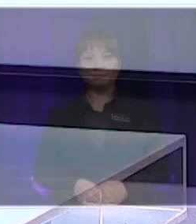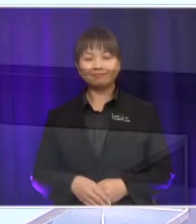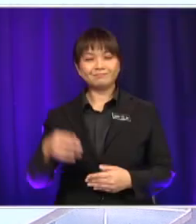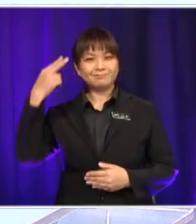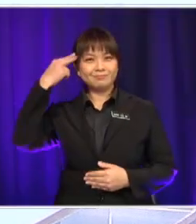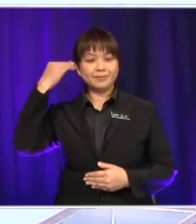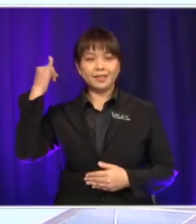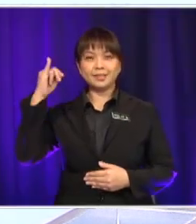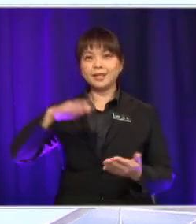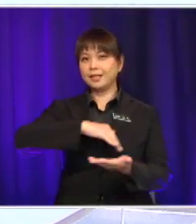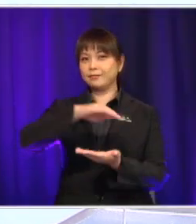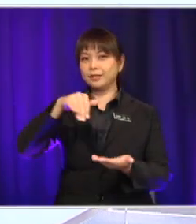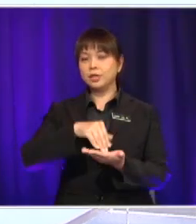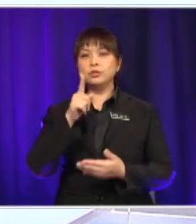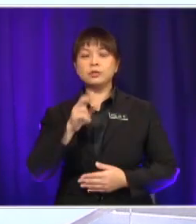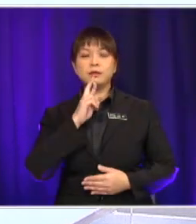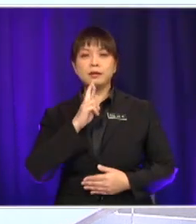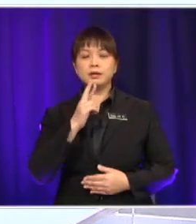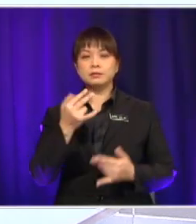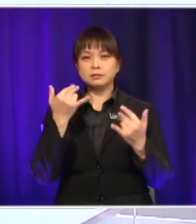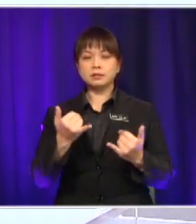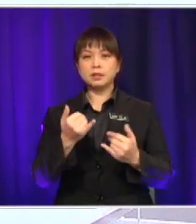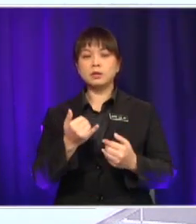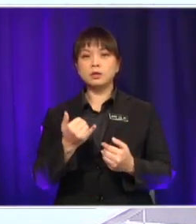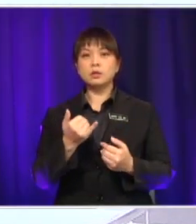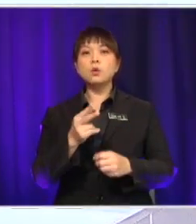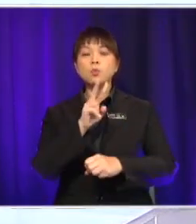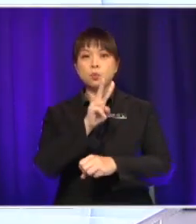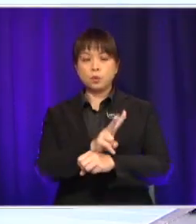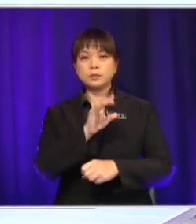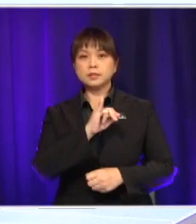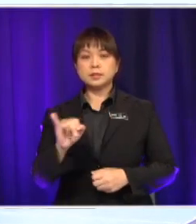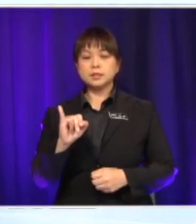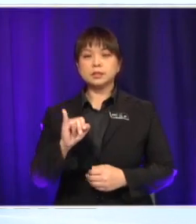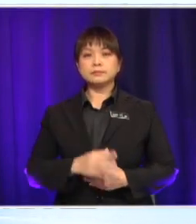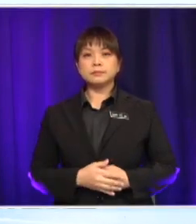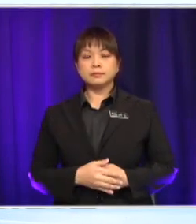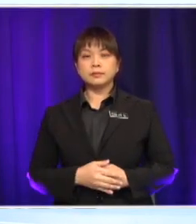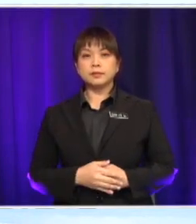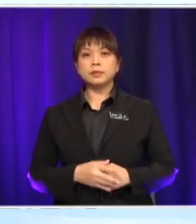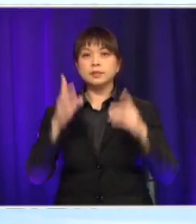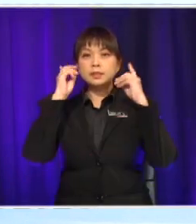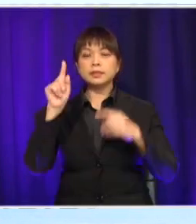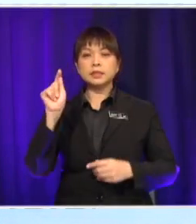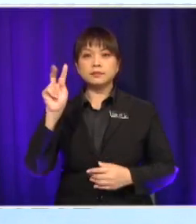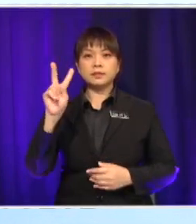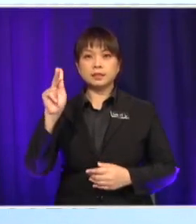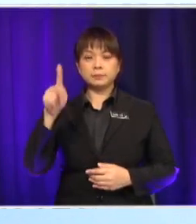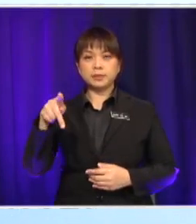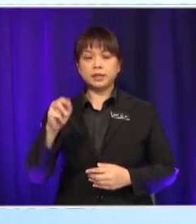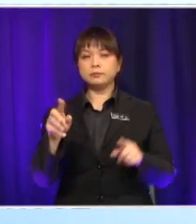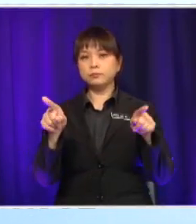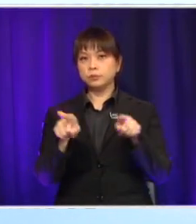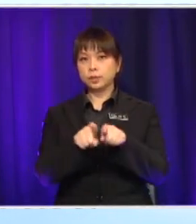Hello everyone, you are now watching slot Menengah Atas or Upper Form on EduwebTV KPM together with me, Sean